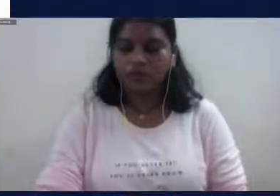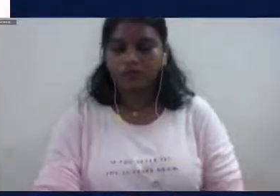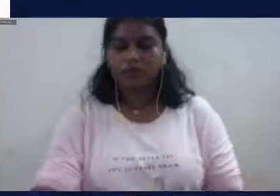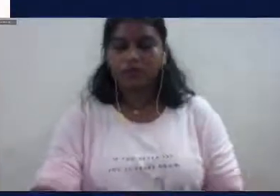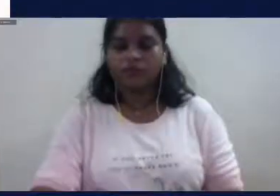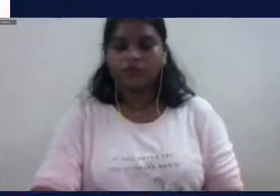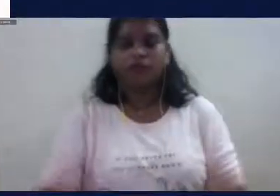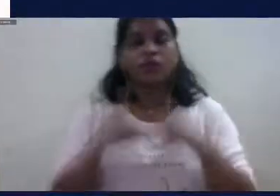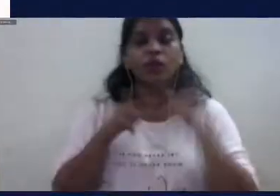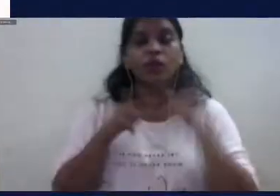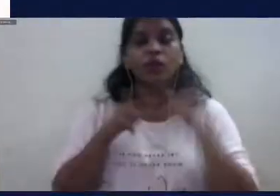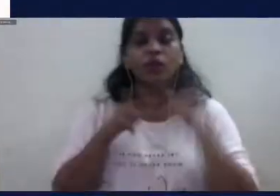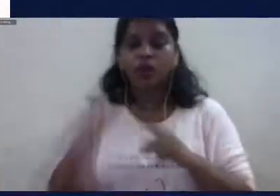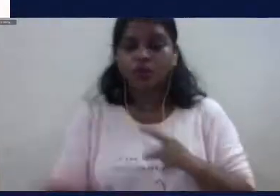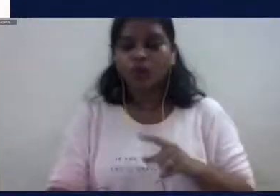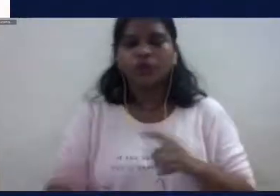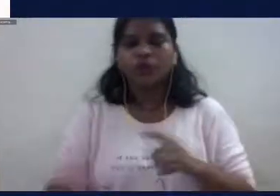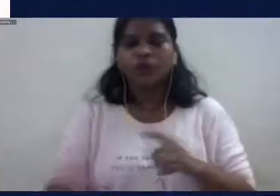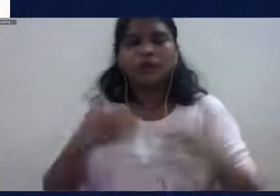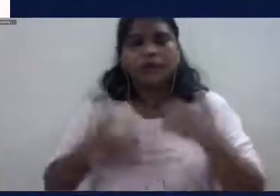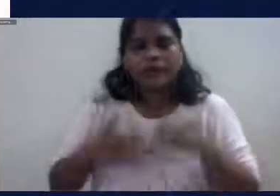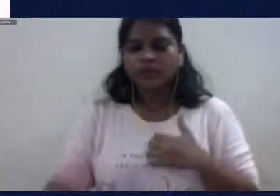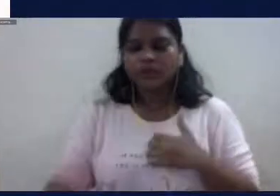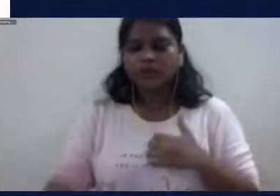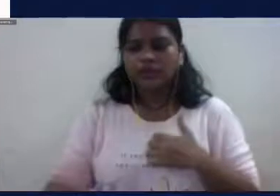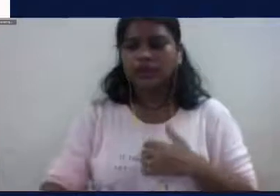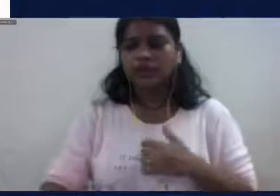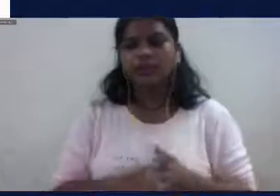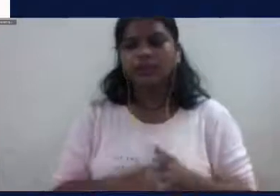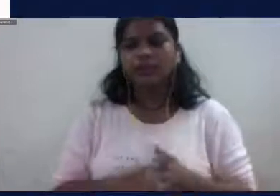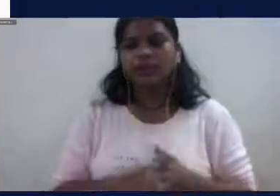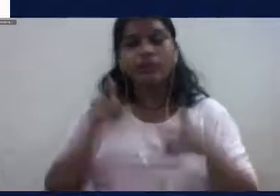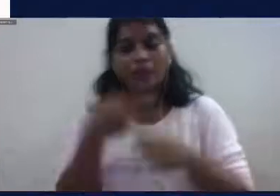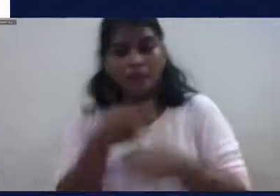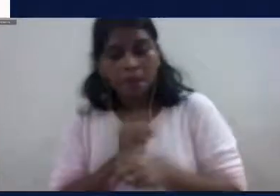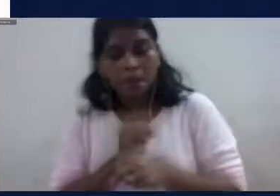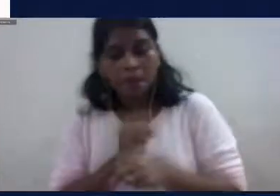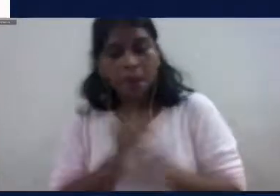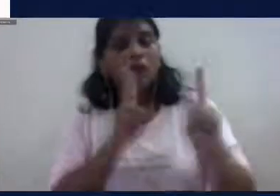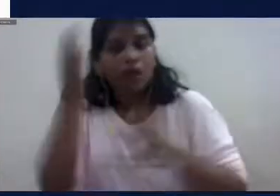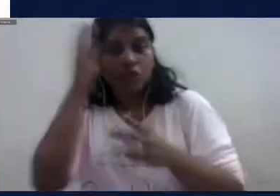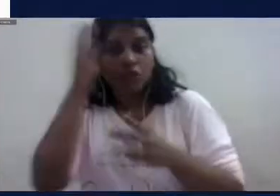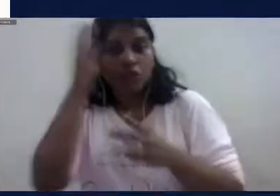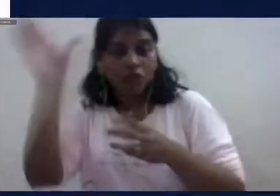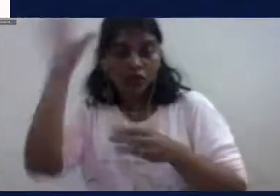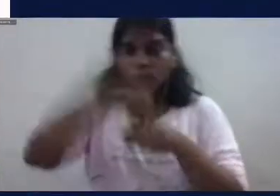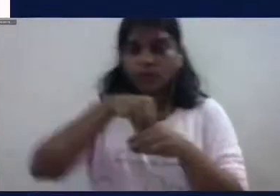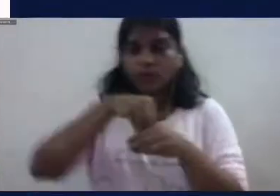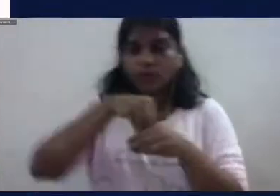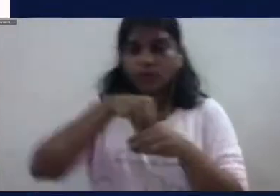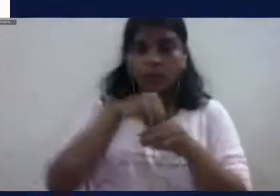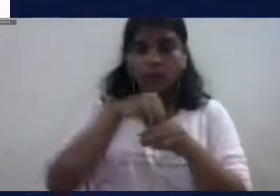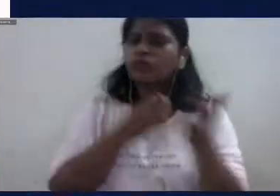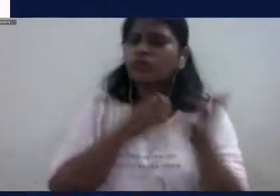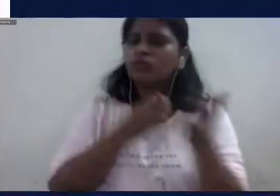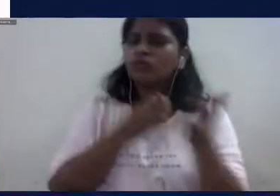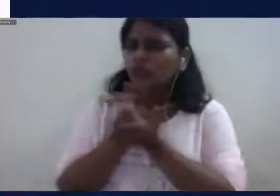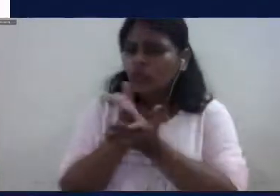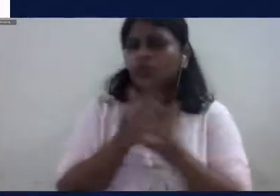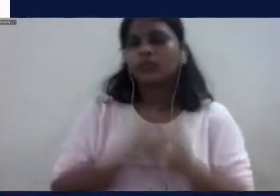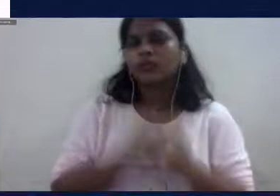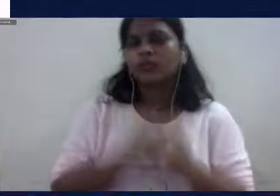what they did here, interestingly, was that they created various concepts through